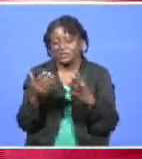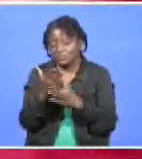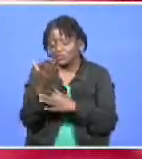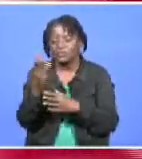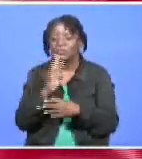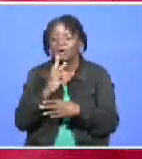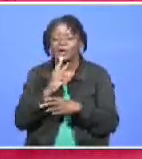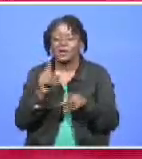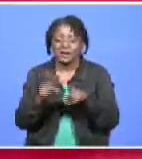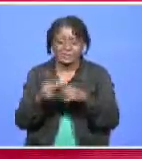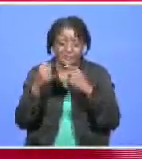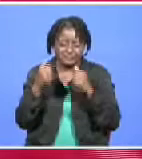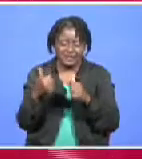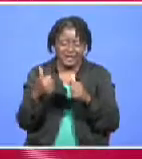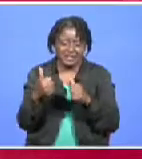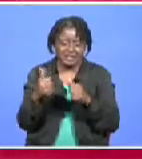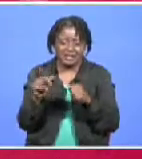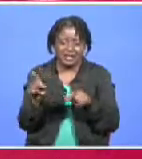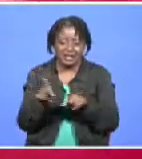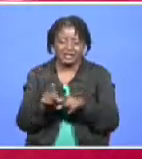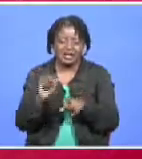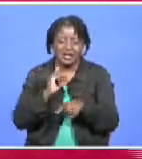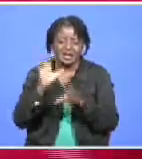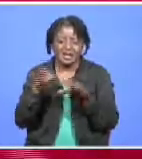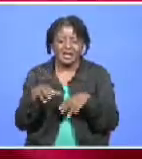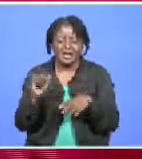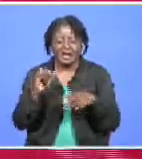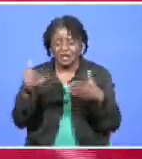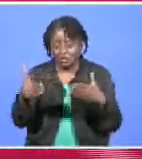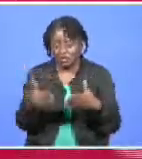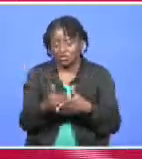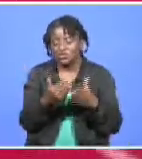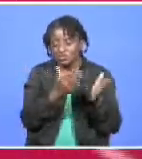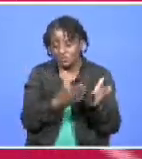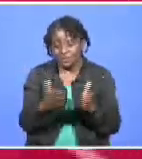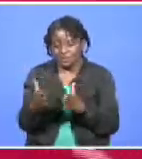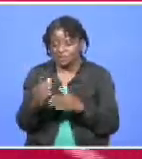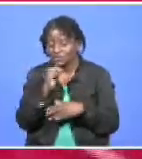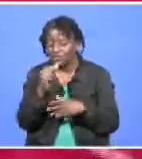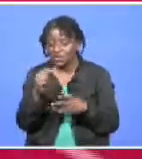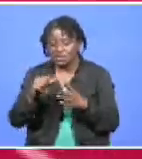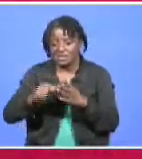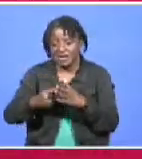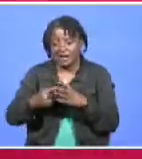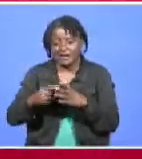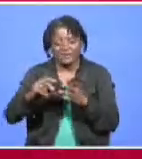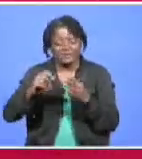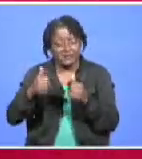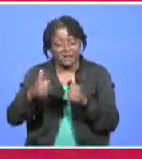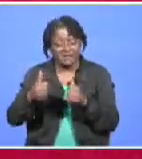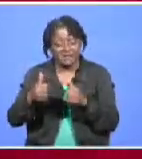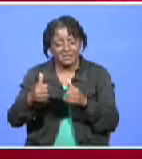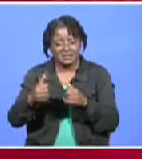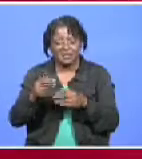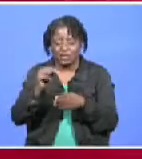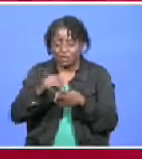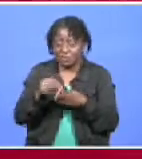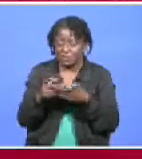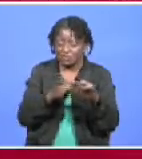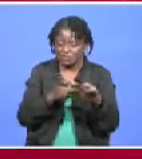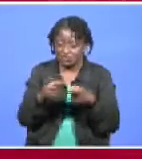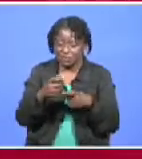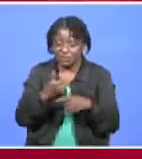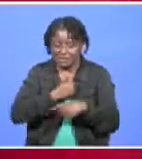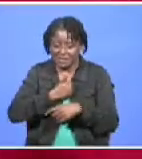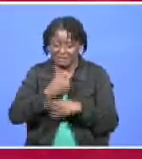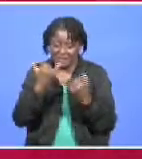can. I had a new race strategy. I didn't go out as fast as I normally do. I normally control myself now when I